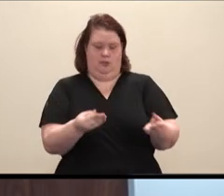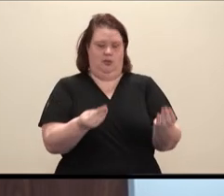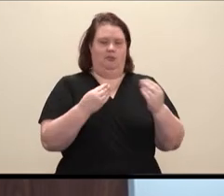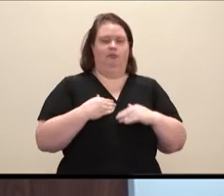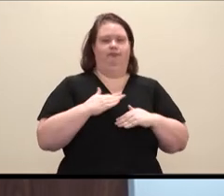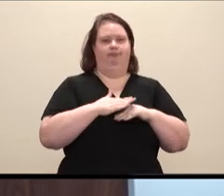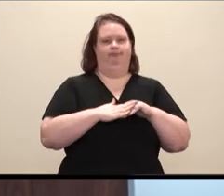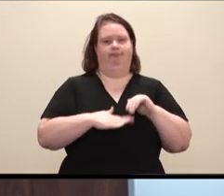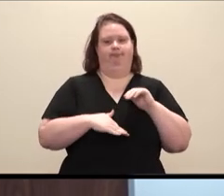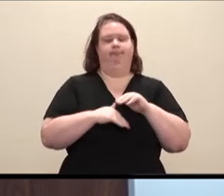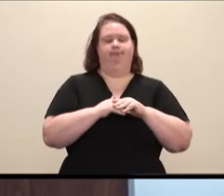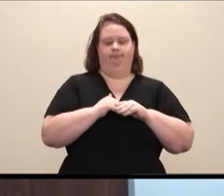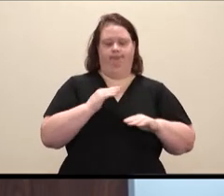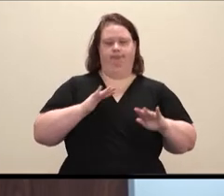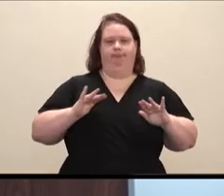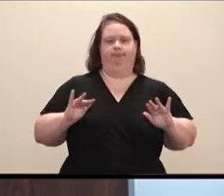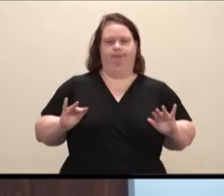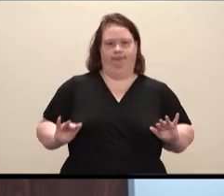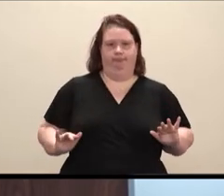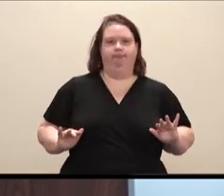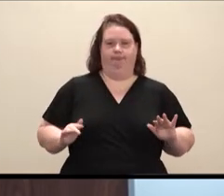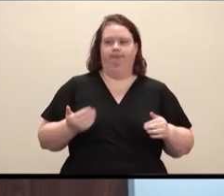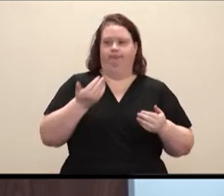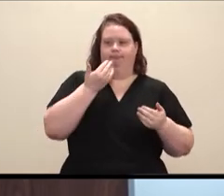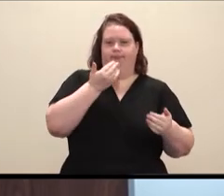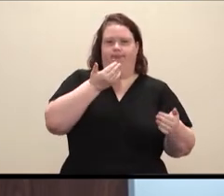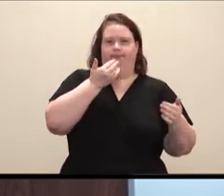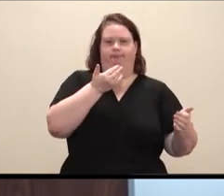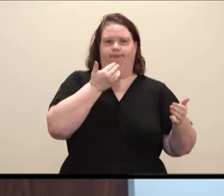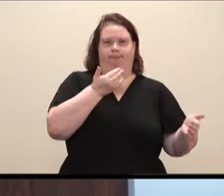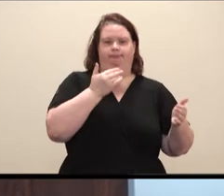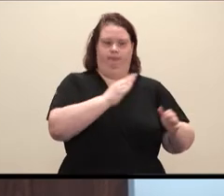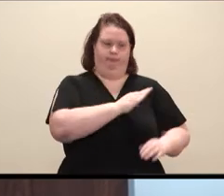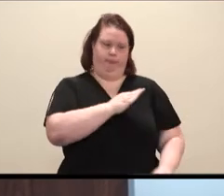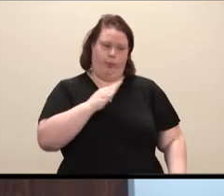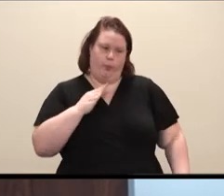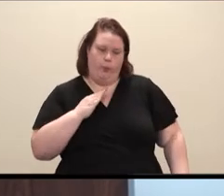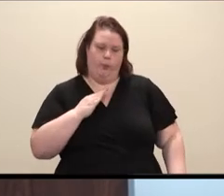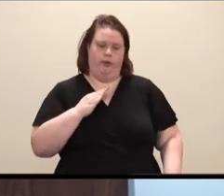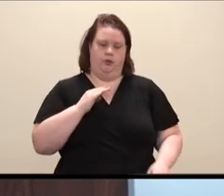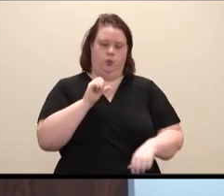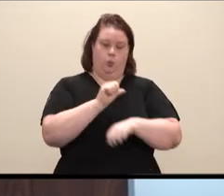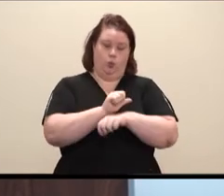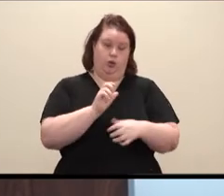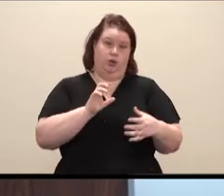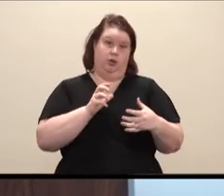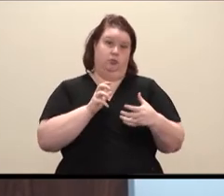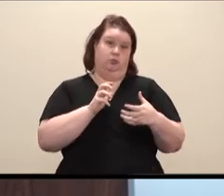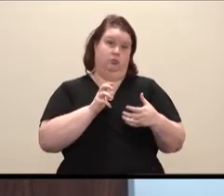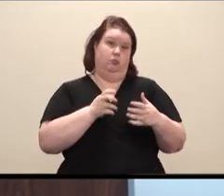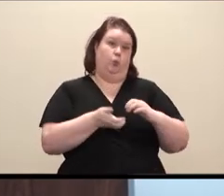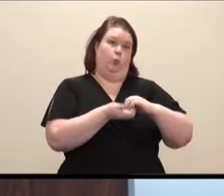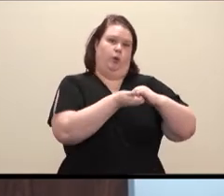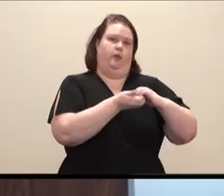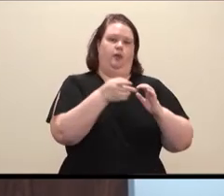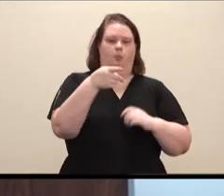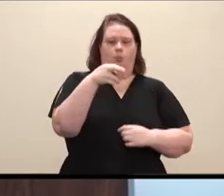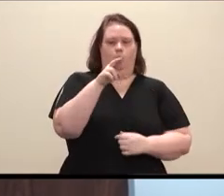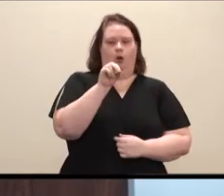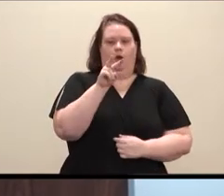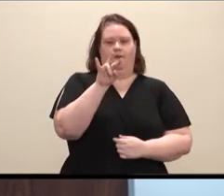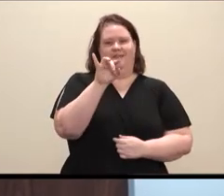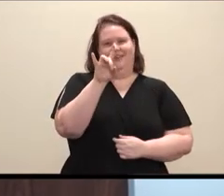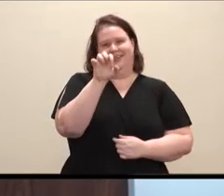time. And I appreciate the board and Dr. King Cannon and her leadership working with Providence. My teachers express that to me often.